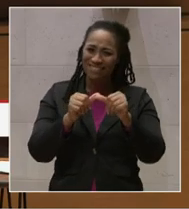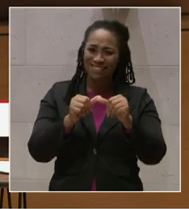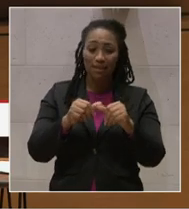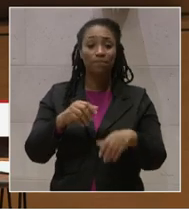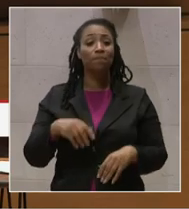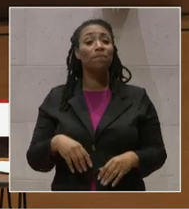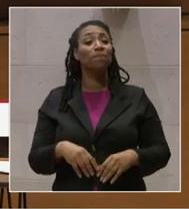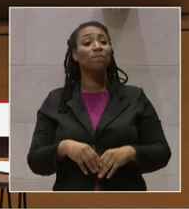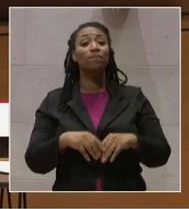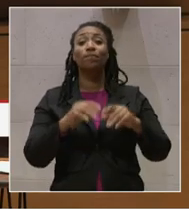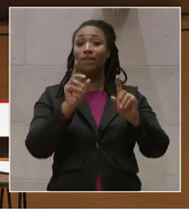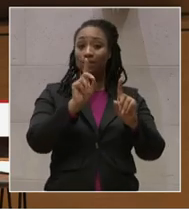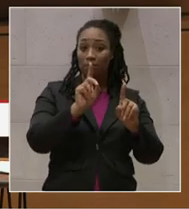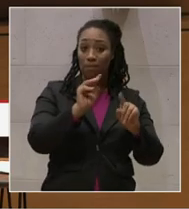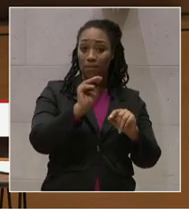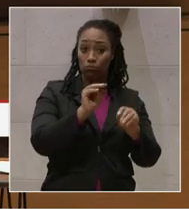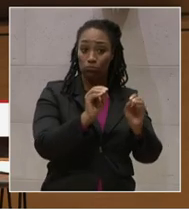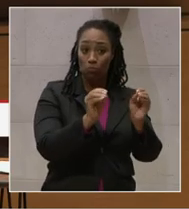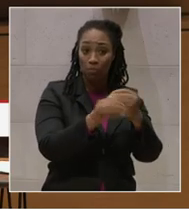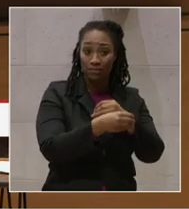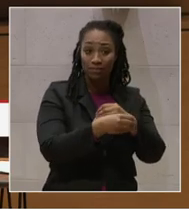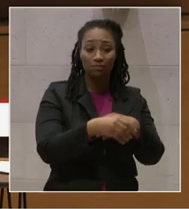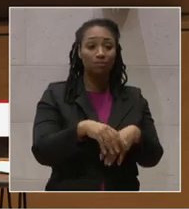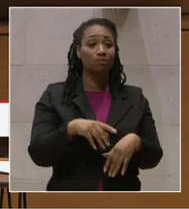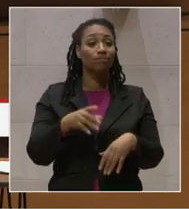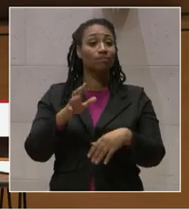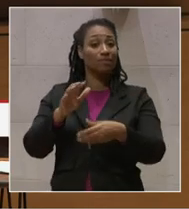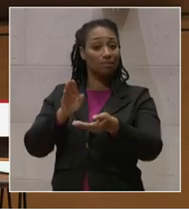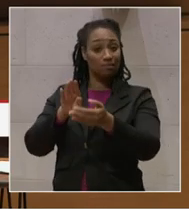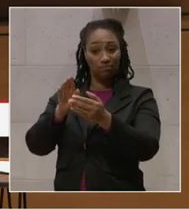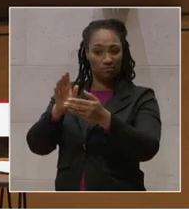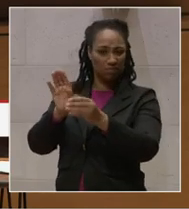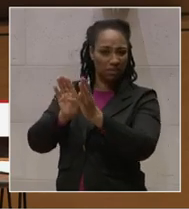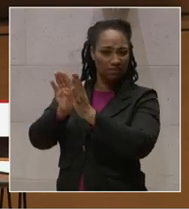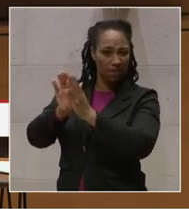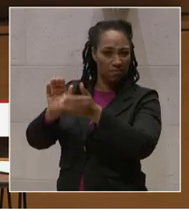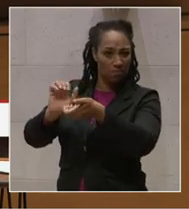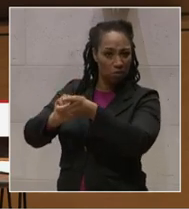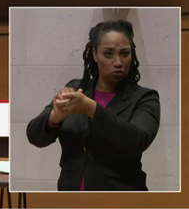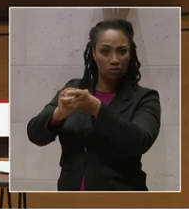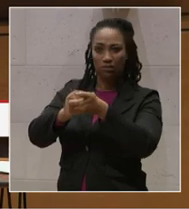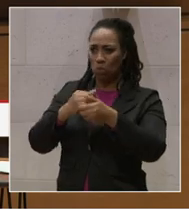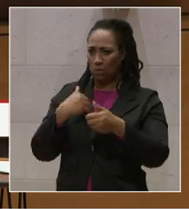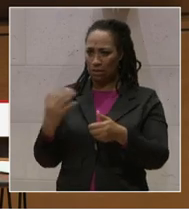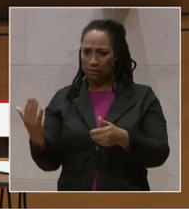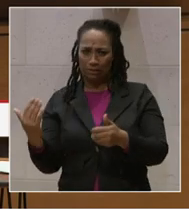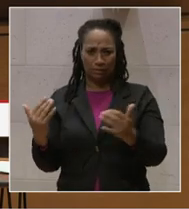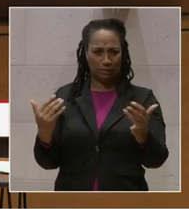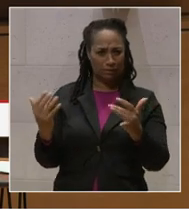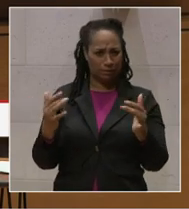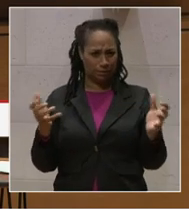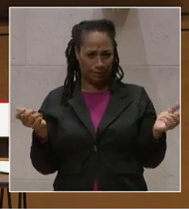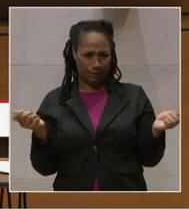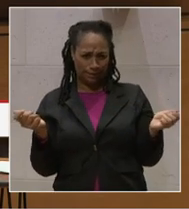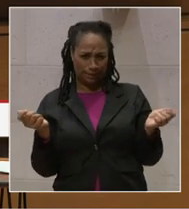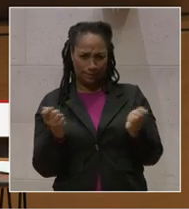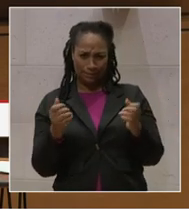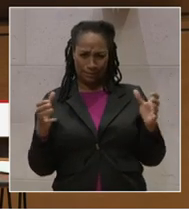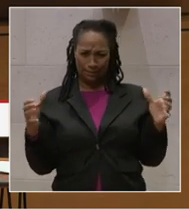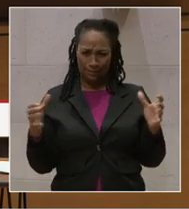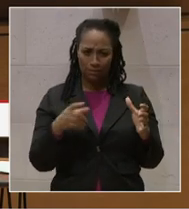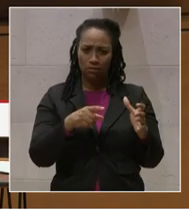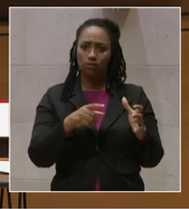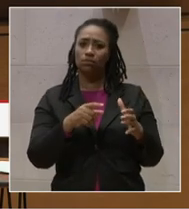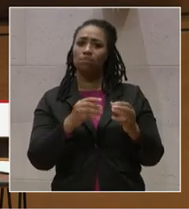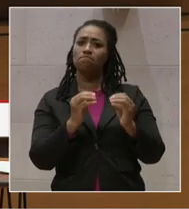development, goals and preferences for minority-owned developers. And I am incredibly excited to say and